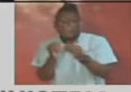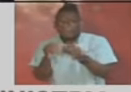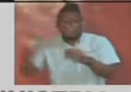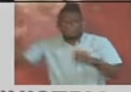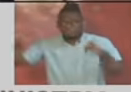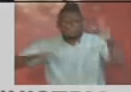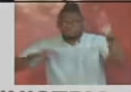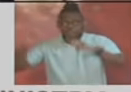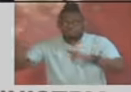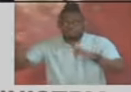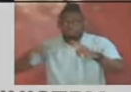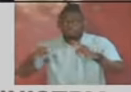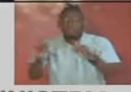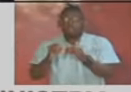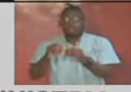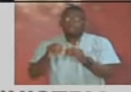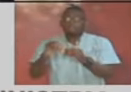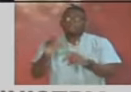in.